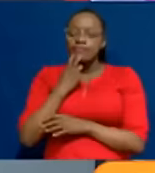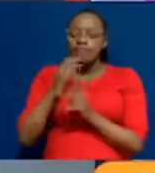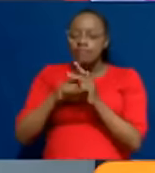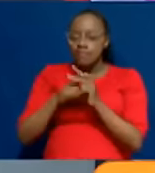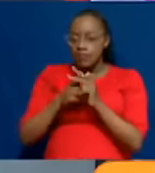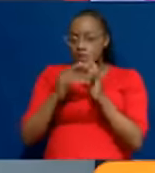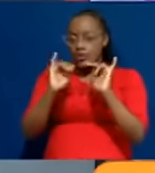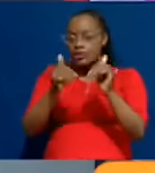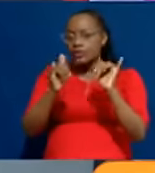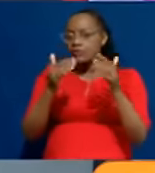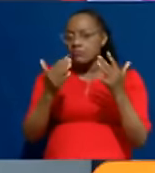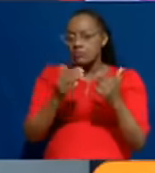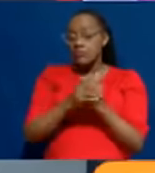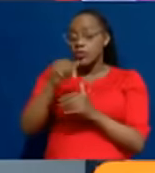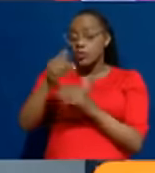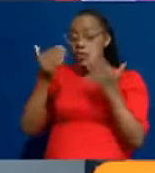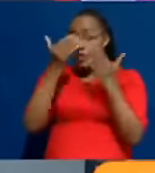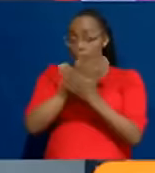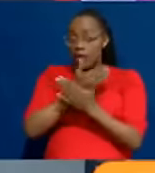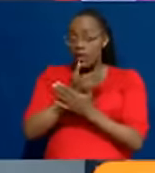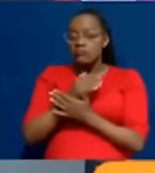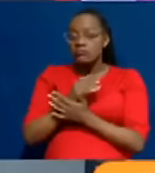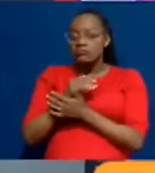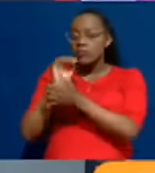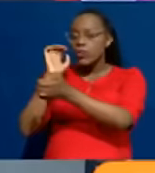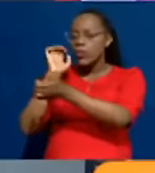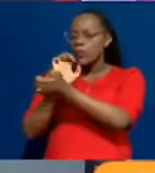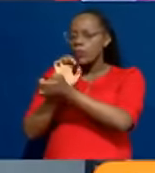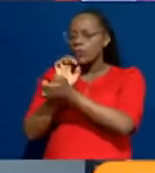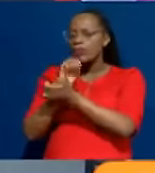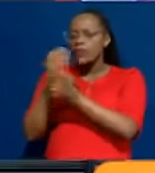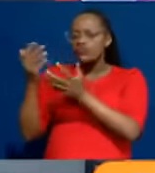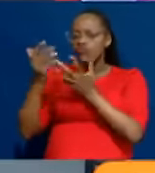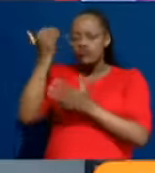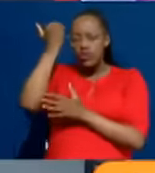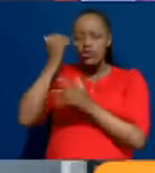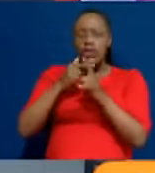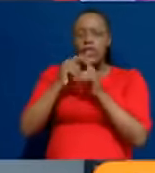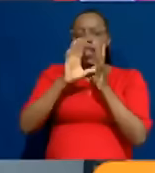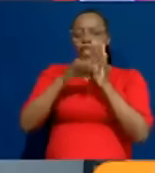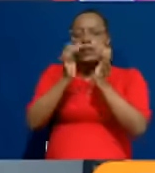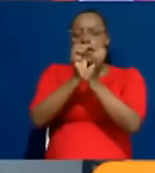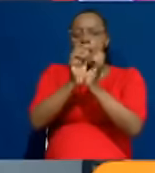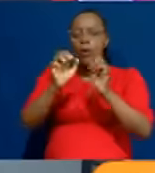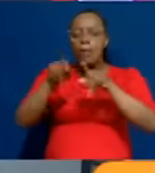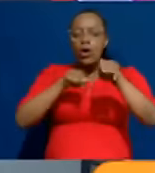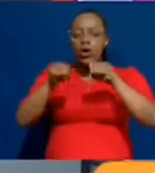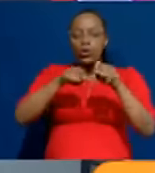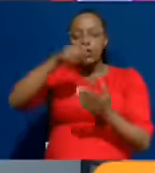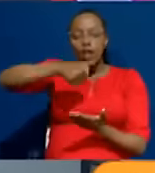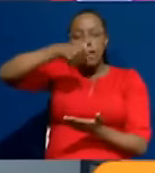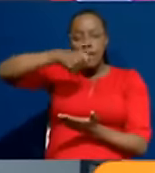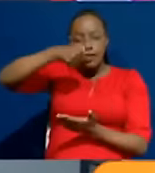Let's begin the news bulletin tonight with the arrest, arraignment, and later release of the Controller of